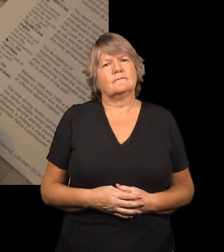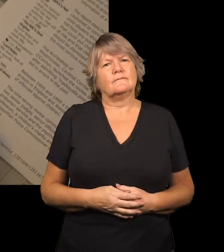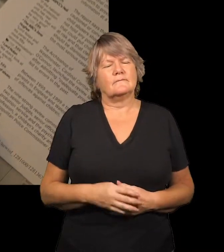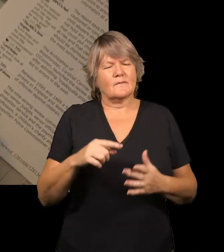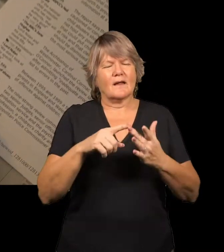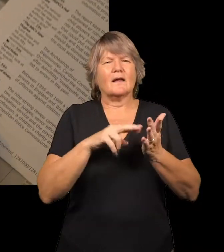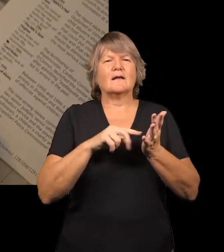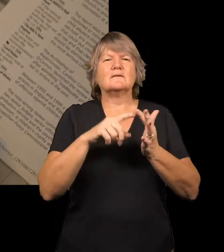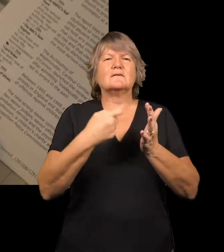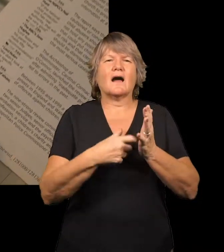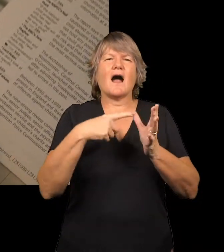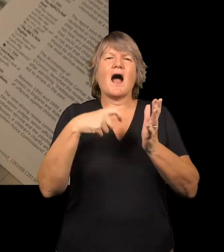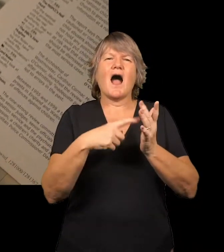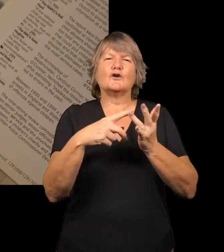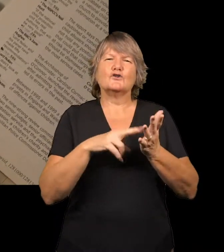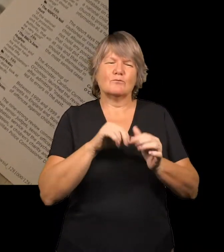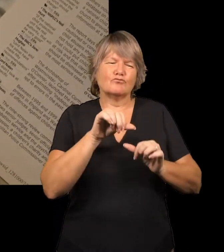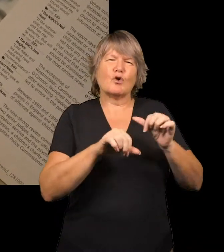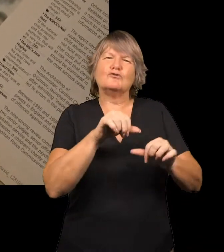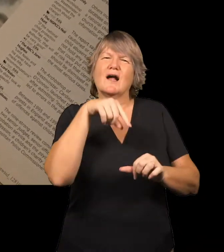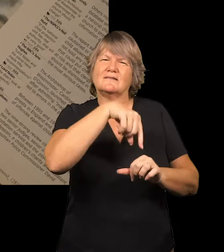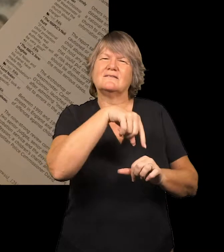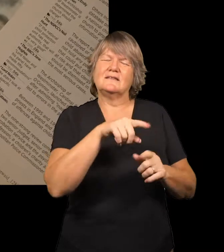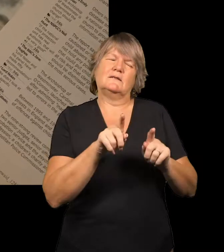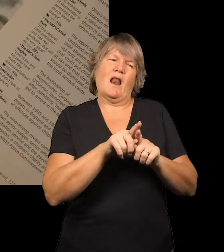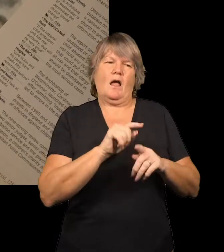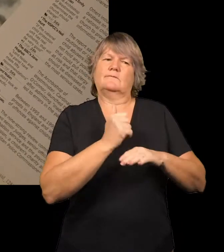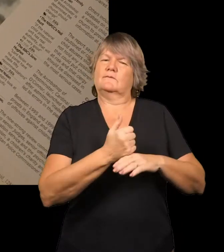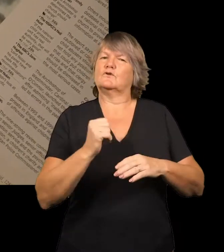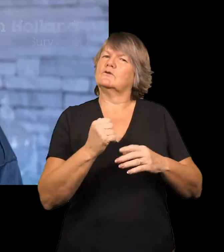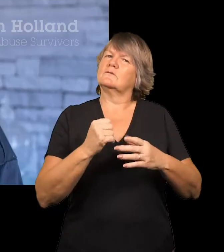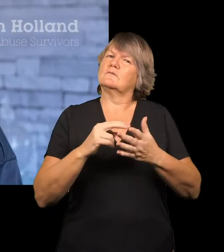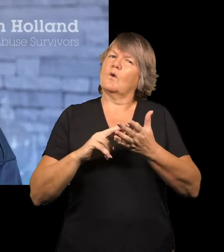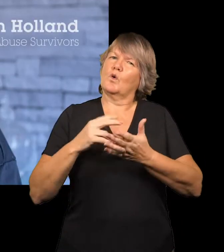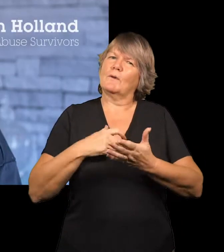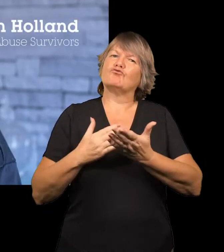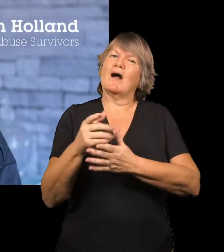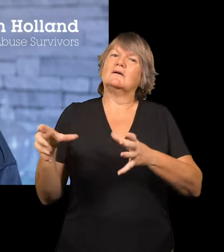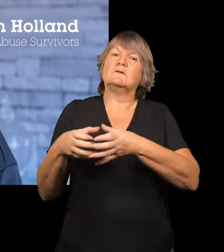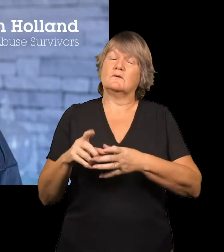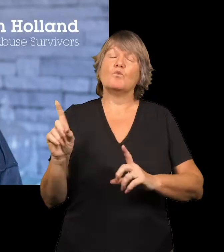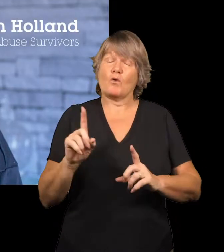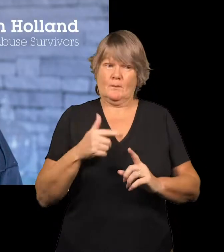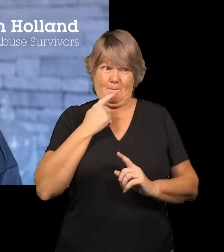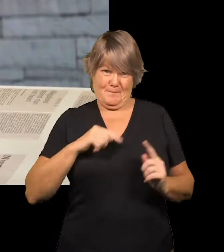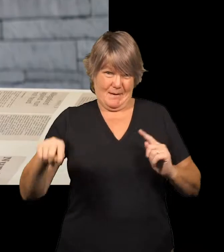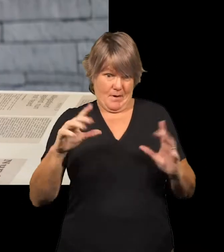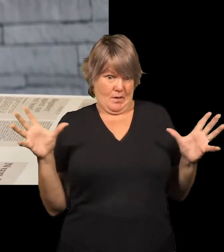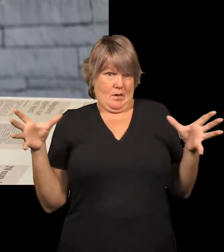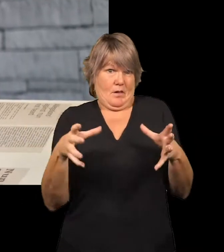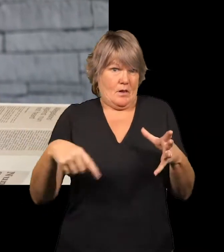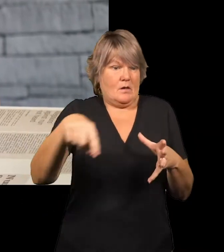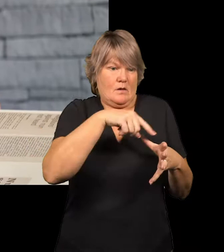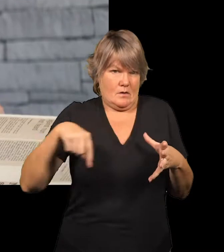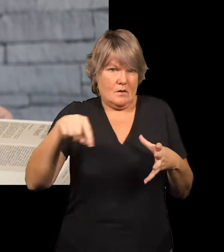The interaction process was set up by the Scottish Human Rights Commission. What that did was bring together people who'd been abused as children whilst in care, as well as